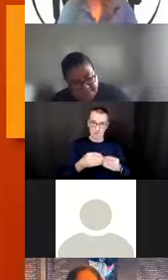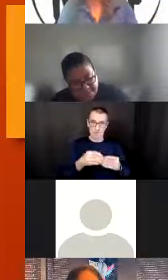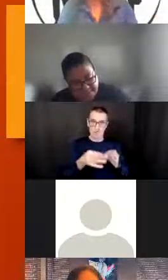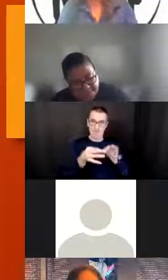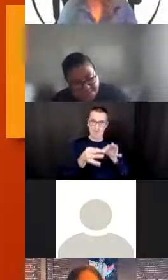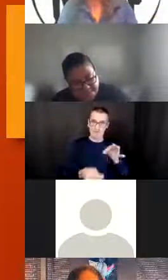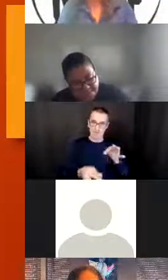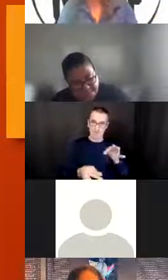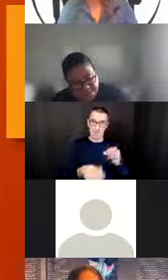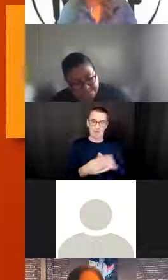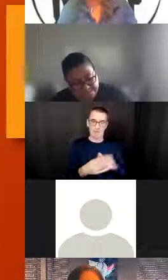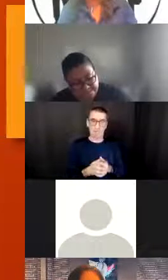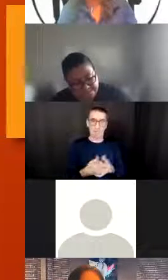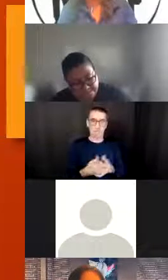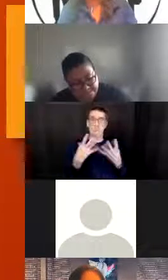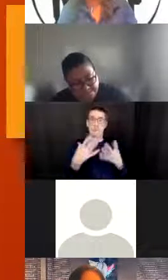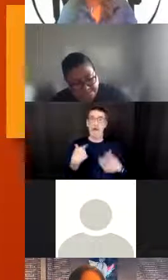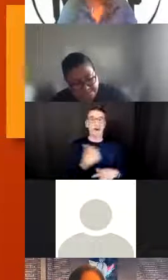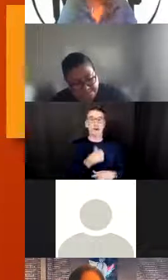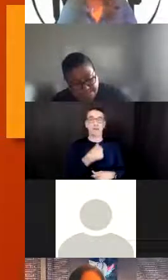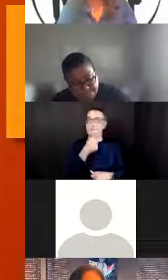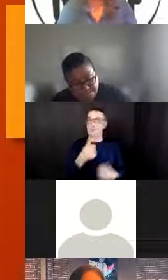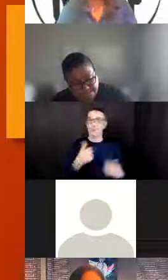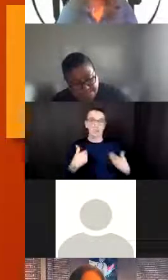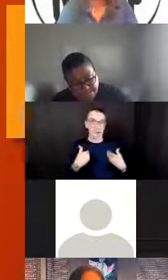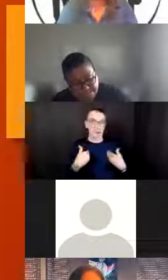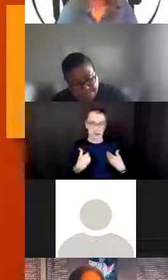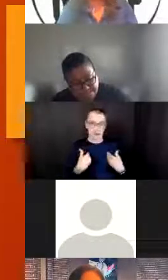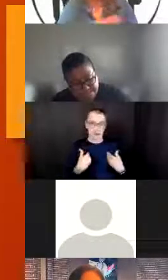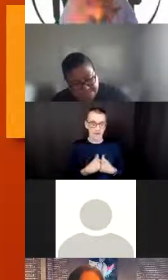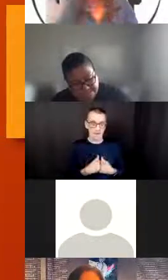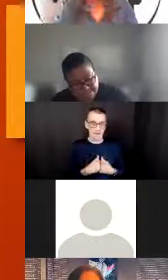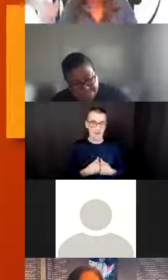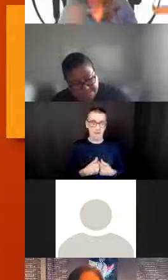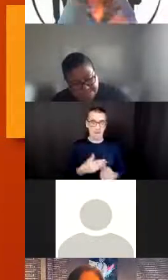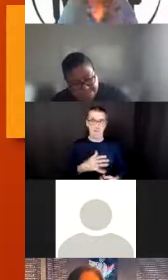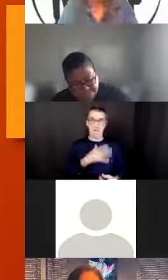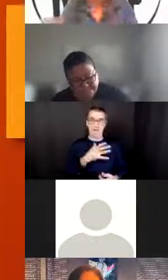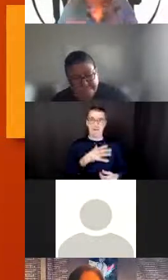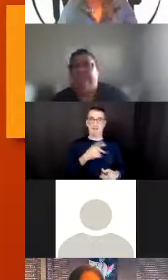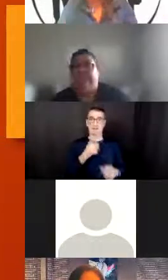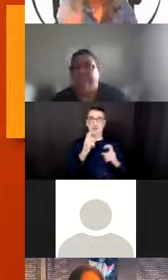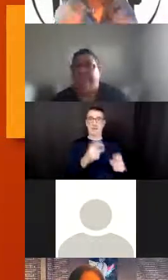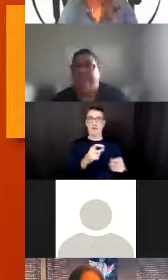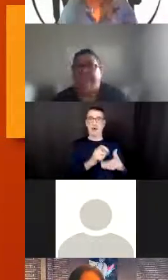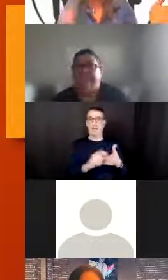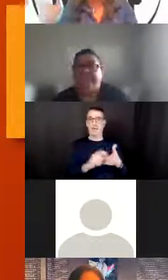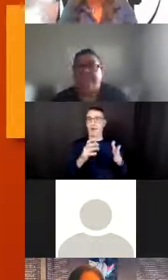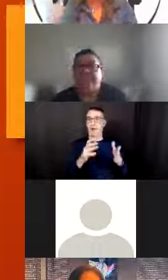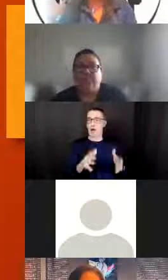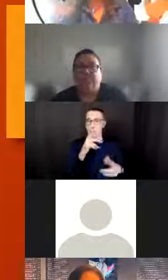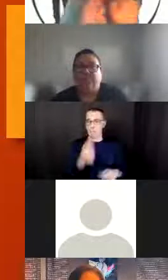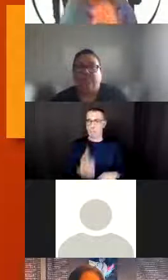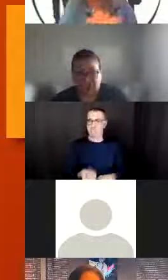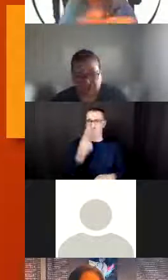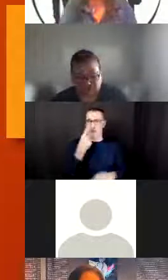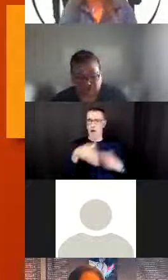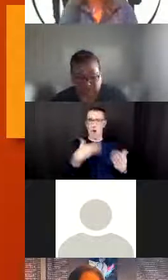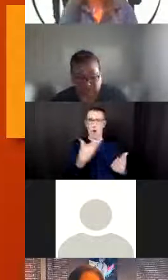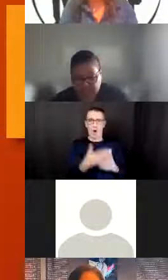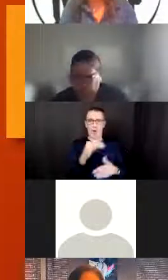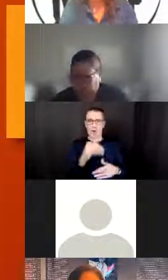simpler, because a lot of us don't have like fancy grant writers and all that who understand all that.